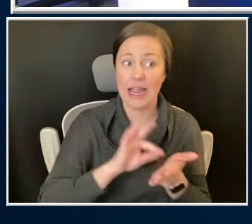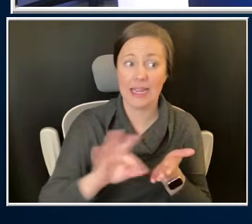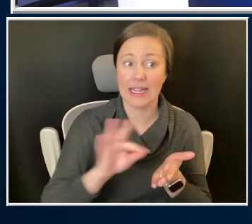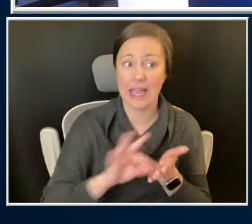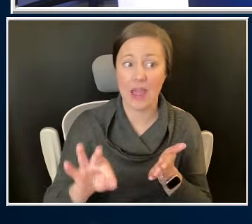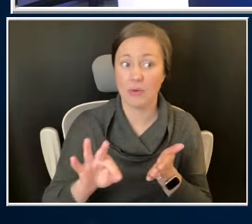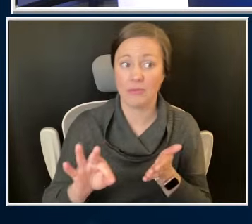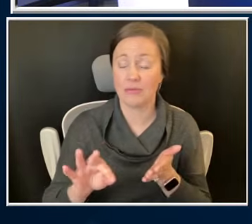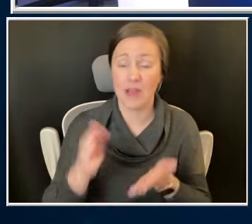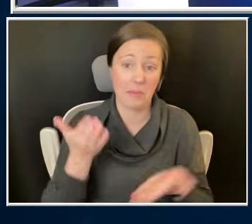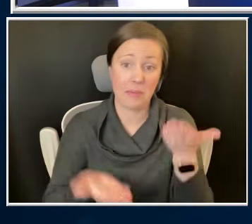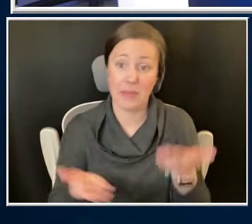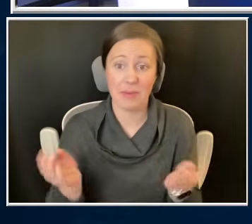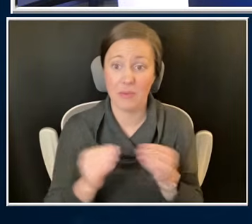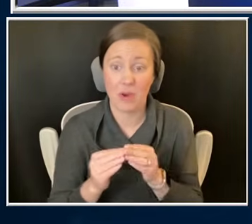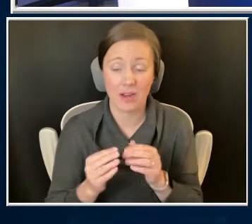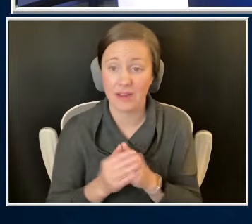more.